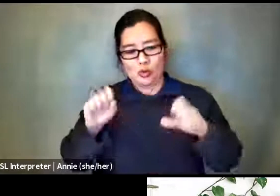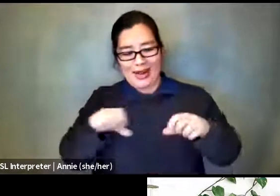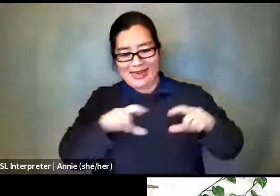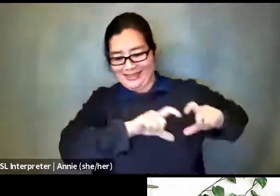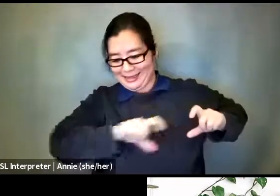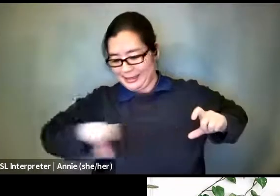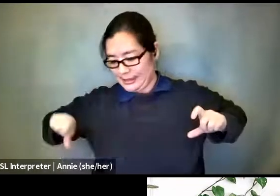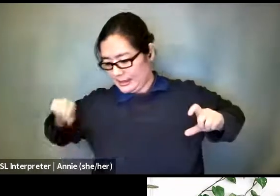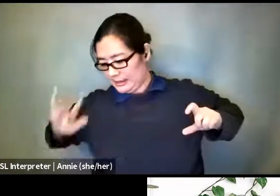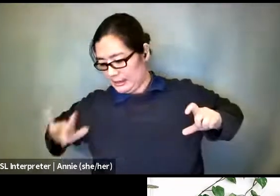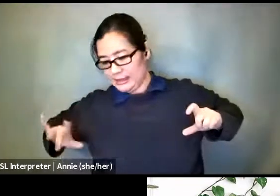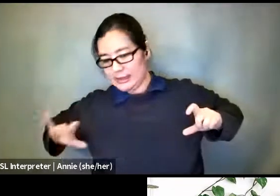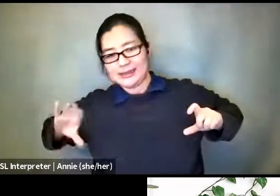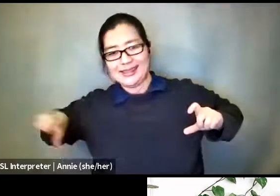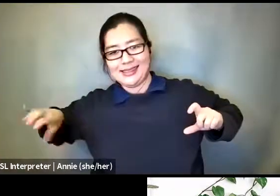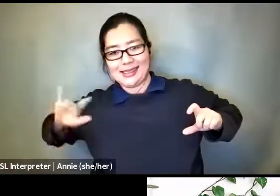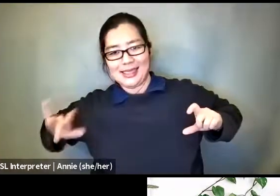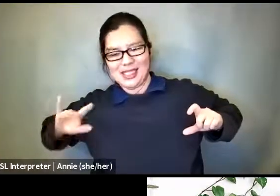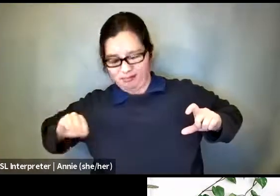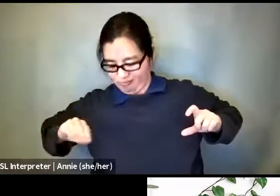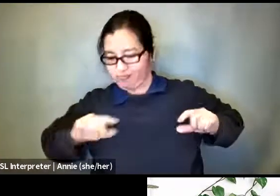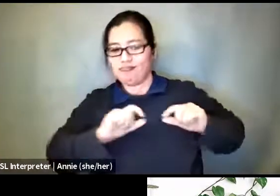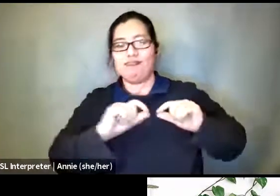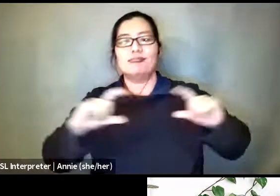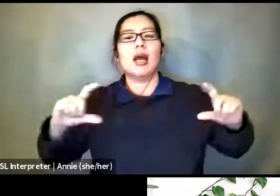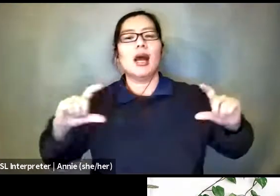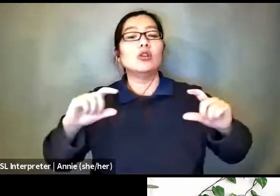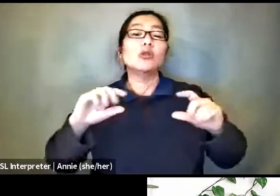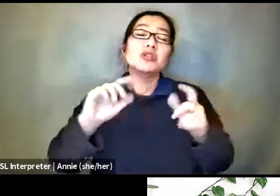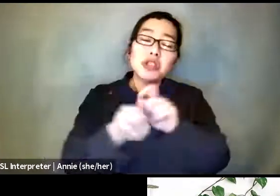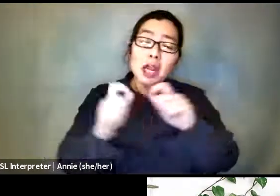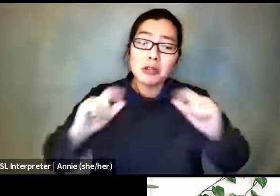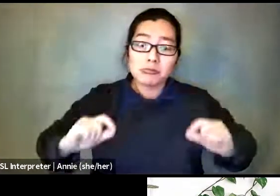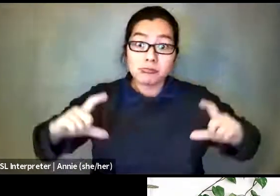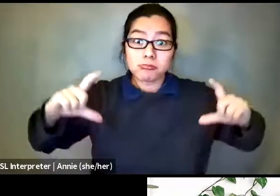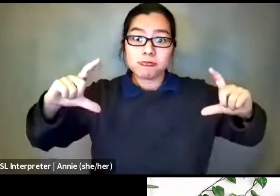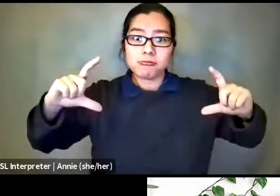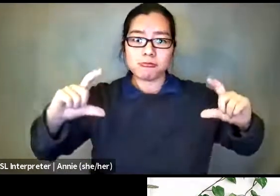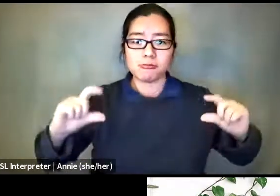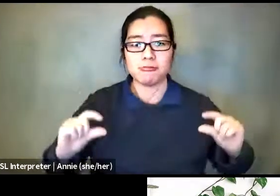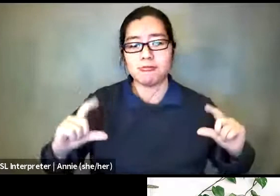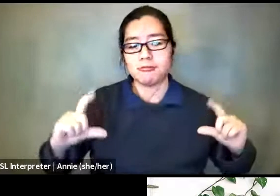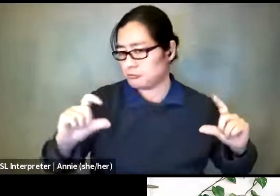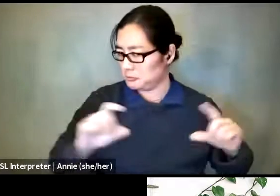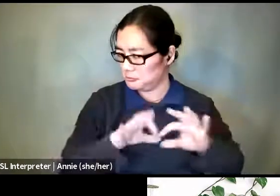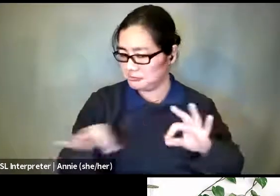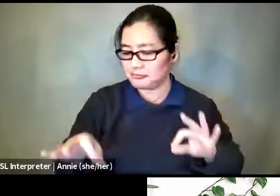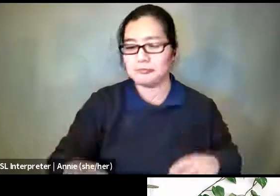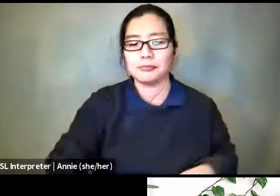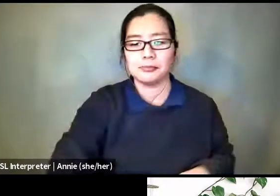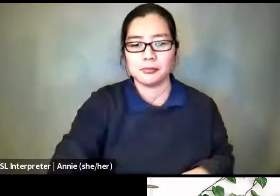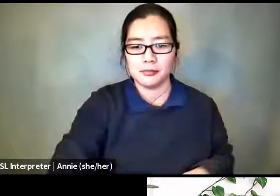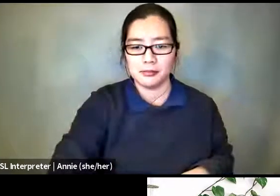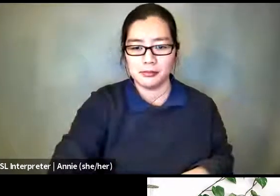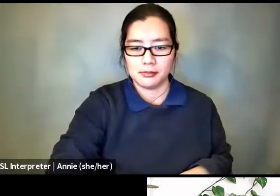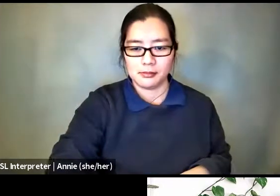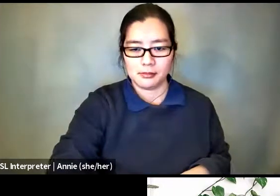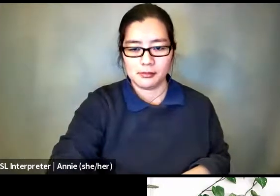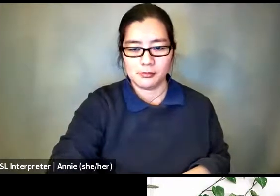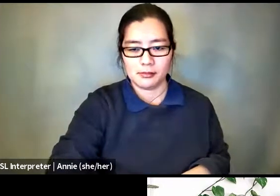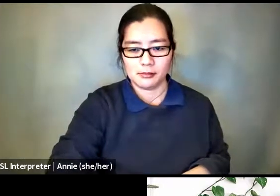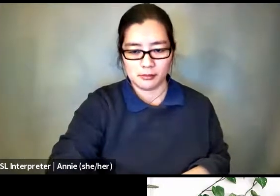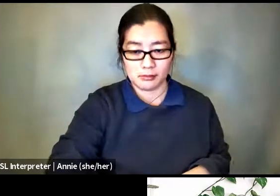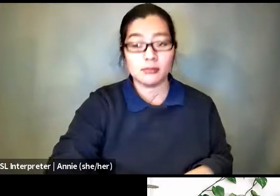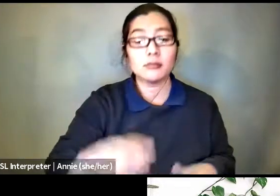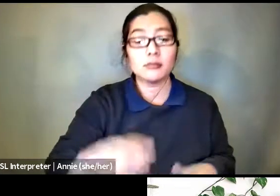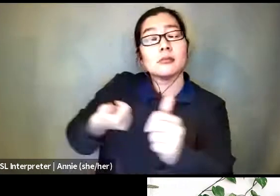So you go there and you can change the size of the captions and such as well. And then our team is also behind